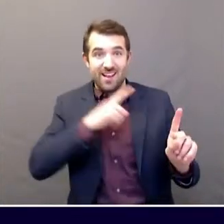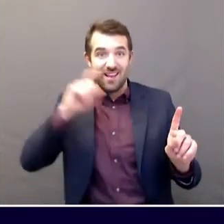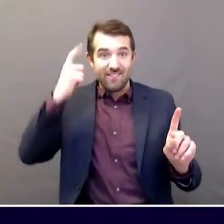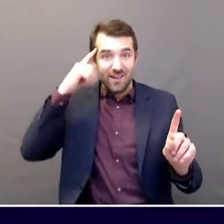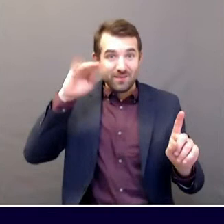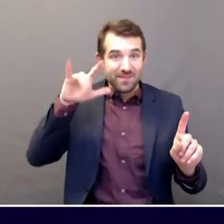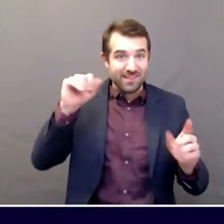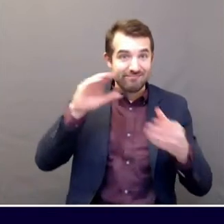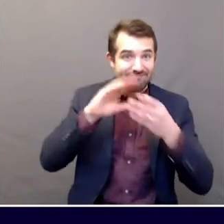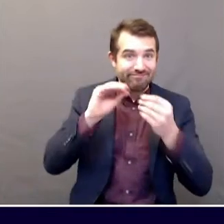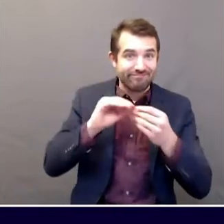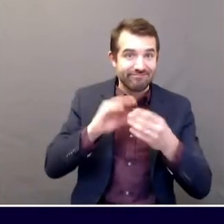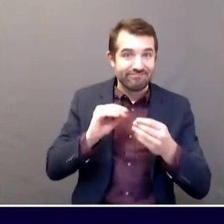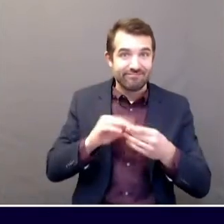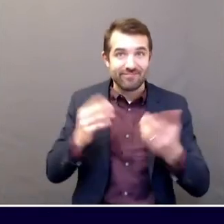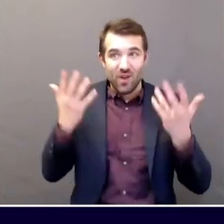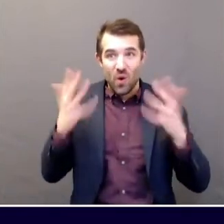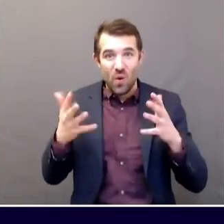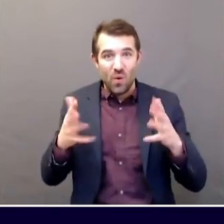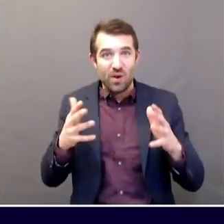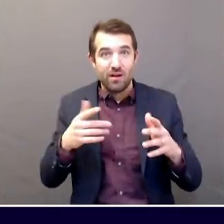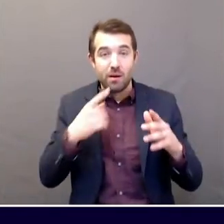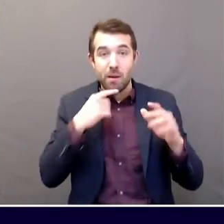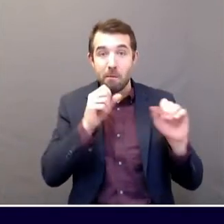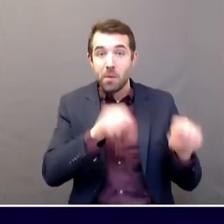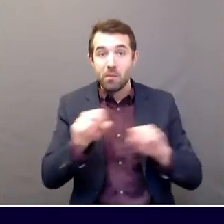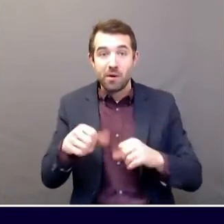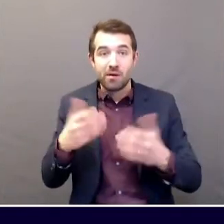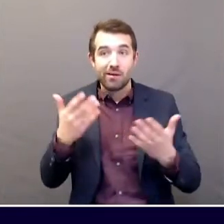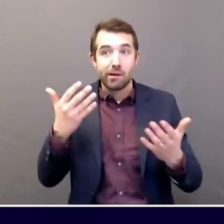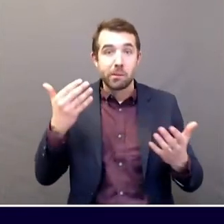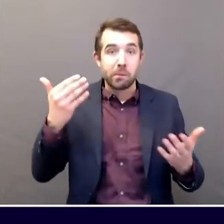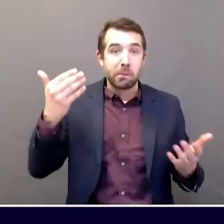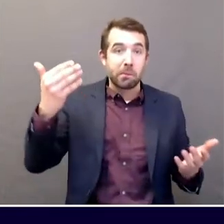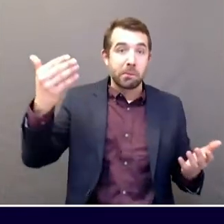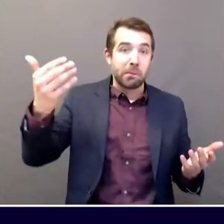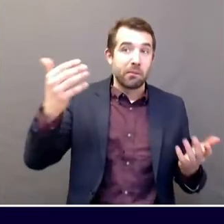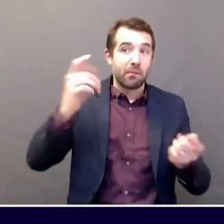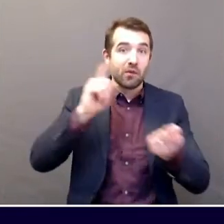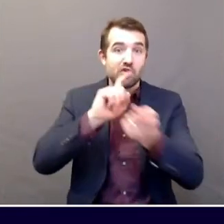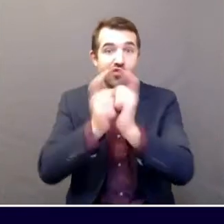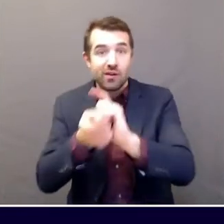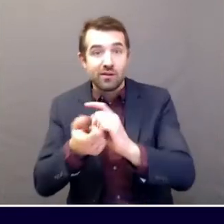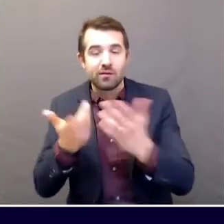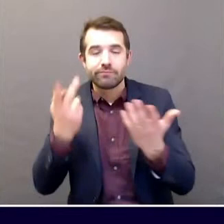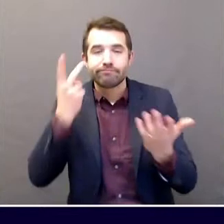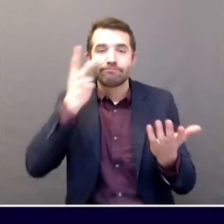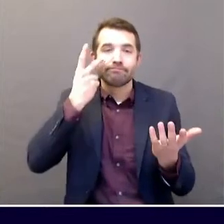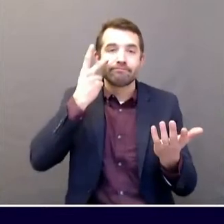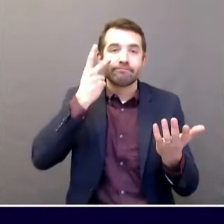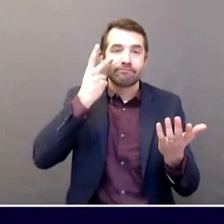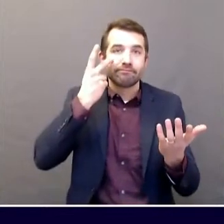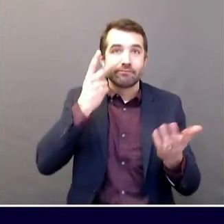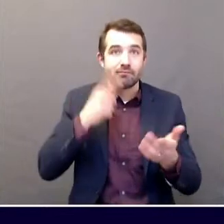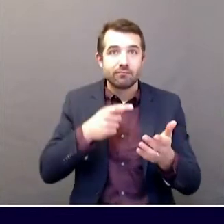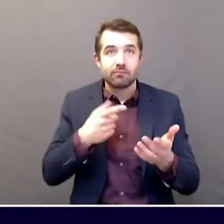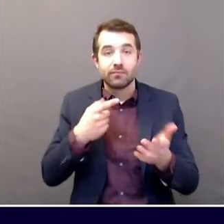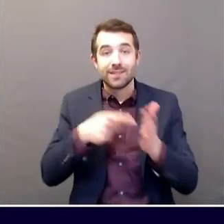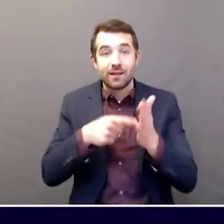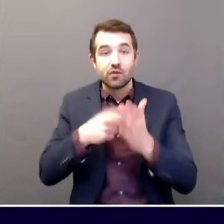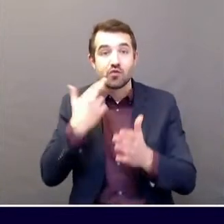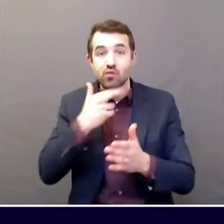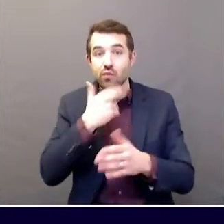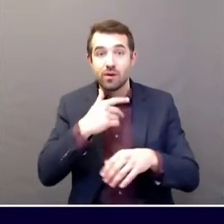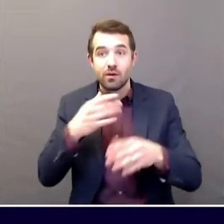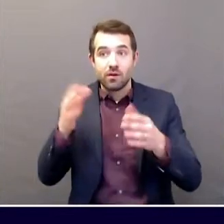made. Whether those involve things like restaurant closures and such things, that's one category. Then there's the category that you